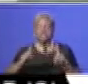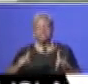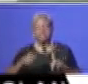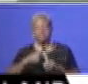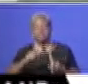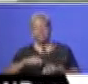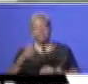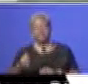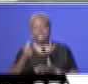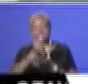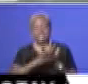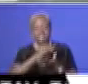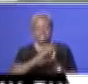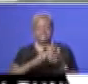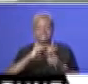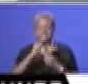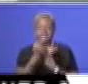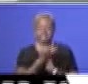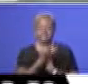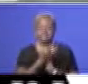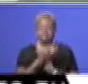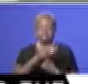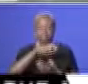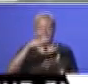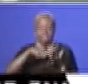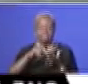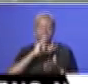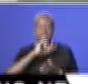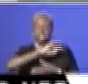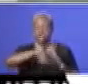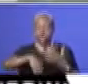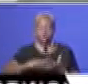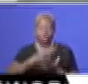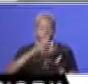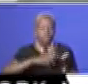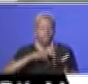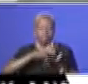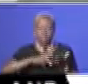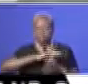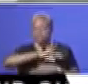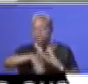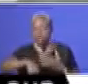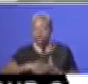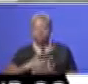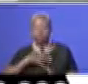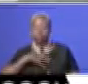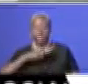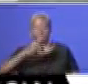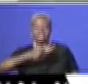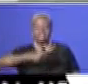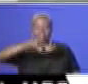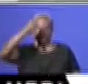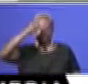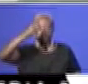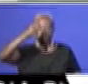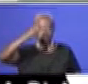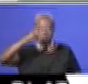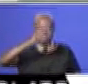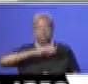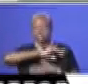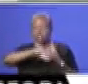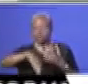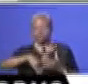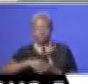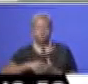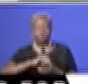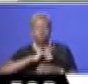of the society. And this is all part of that whole myth of white supremacy on which the whole of our region has